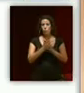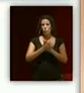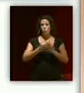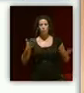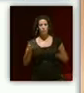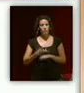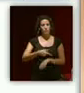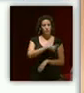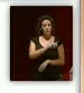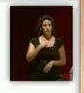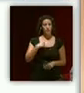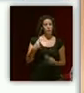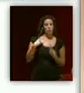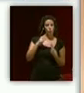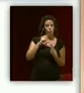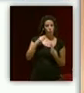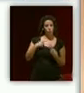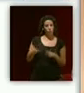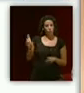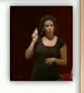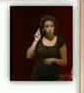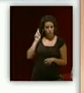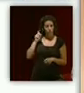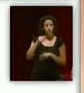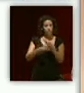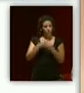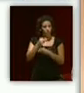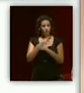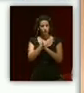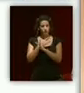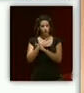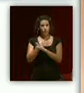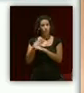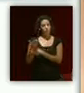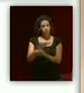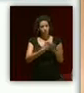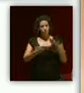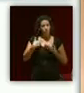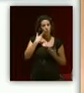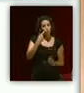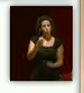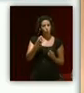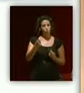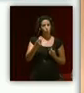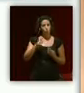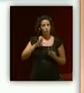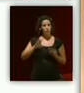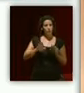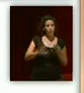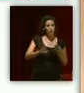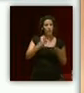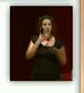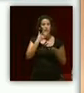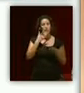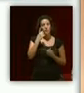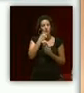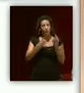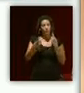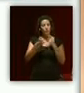was too fast for him. In here you don't see me, but I'm standing behind and I'm using the cooperative game by controlling